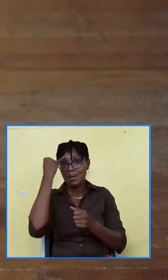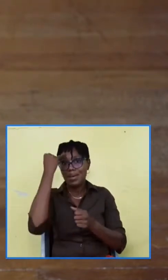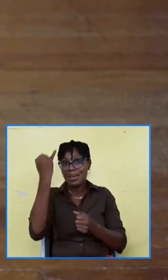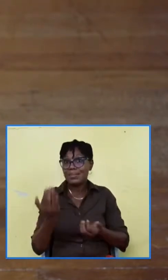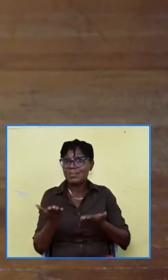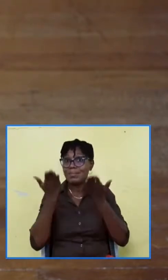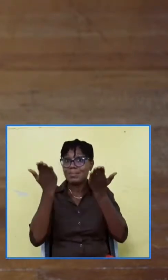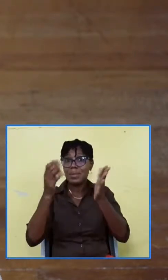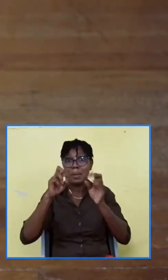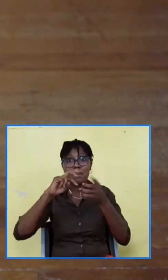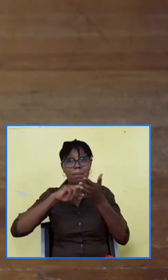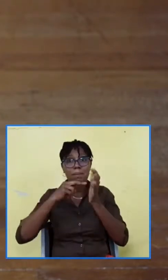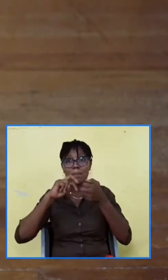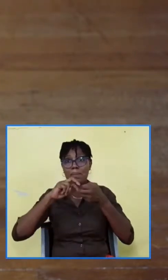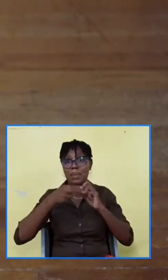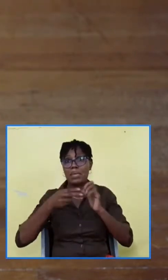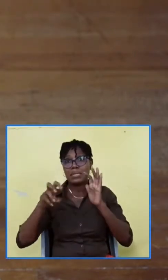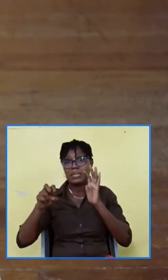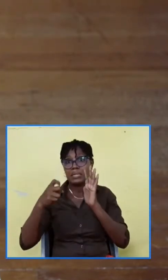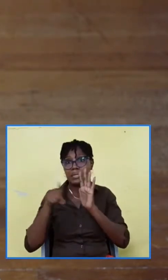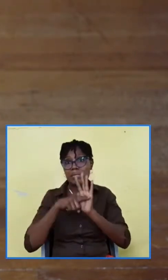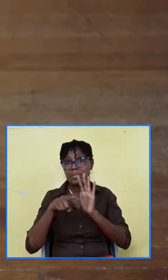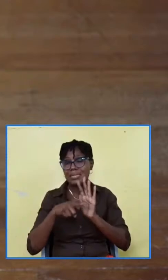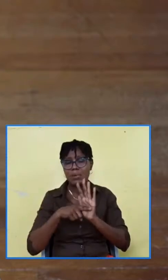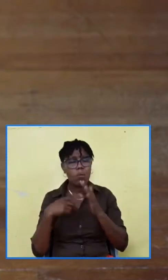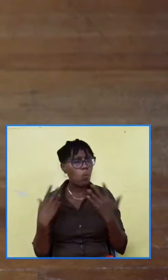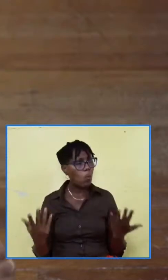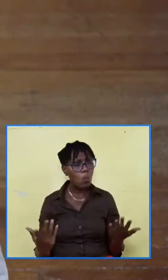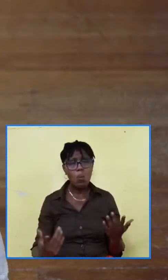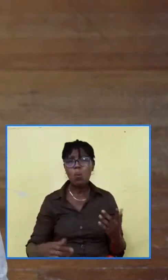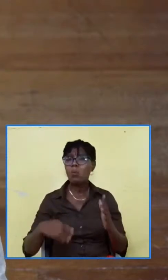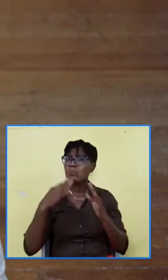Barbados in this year and the years to come.